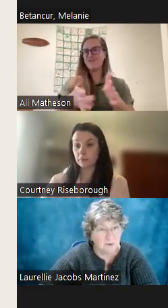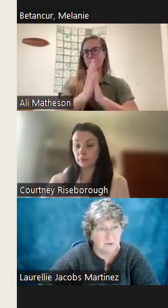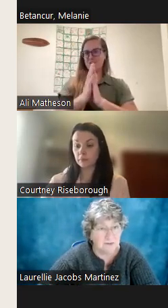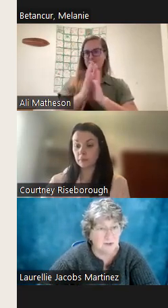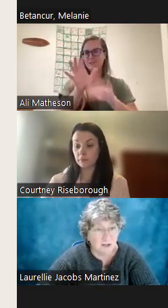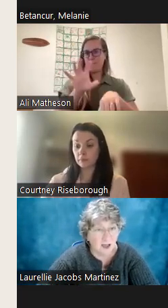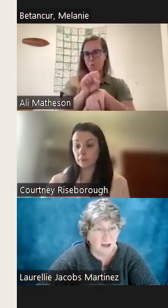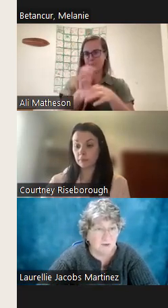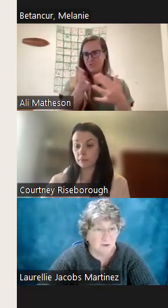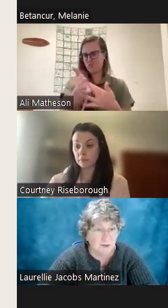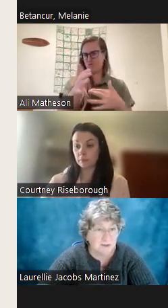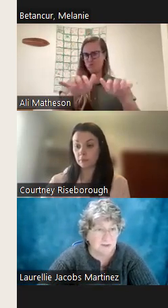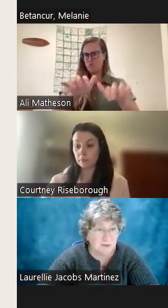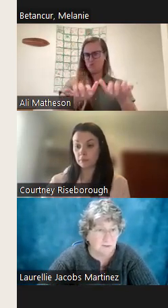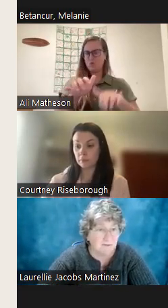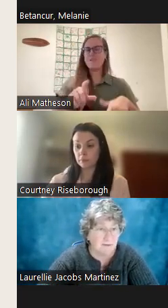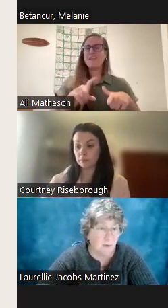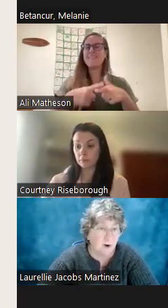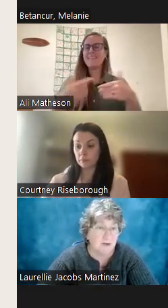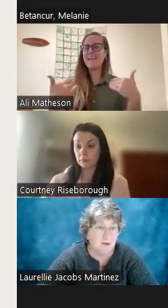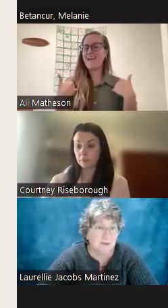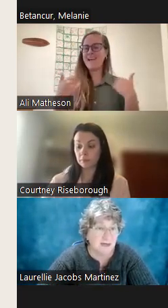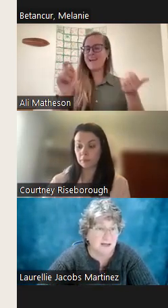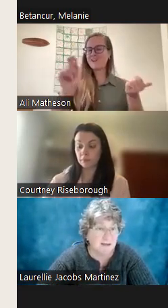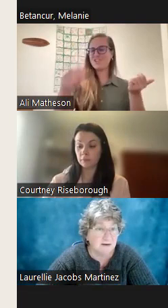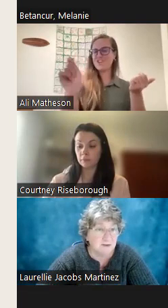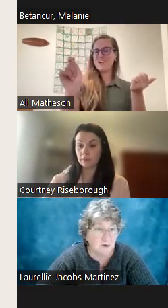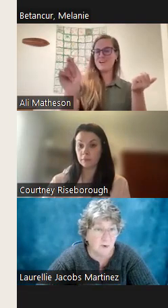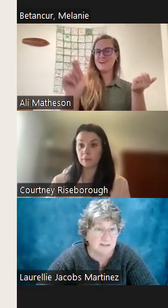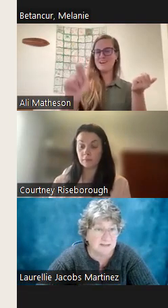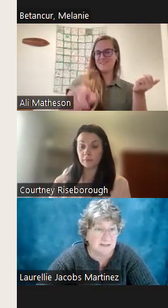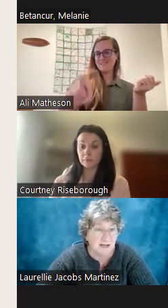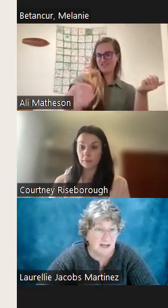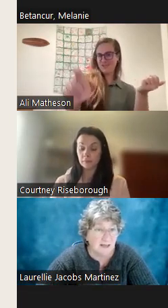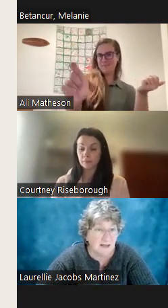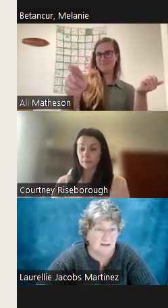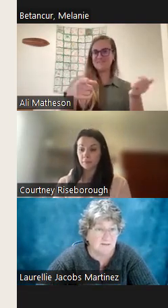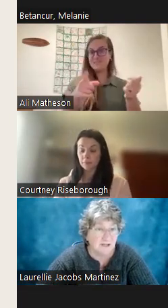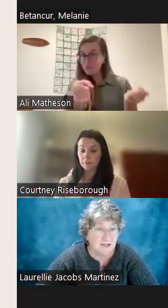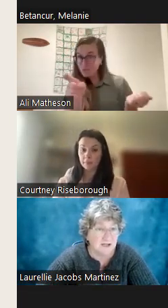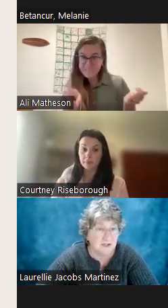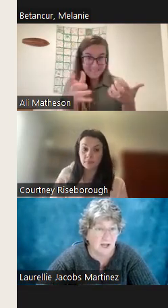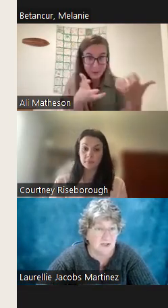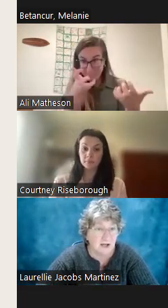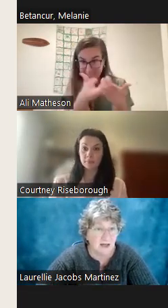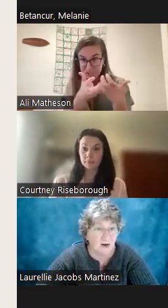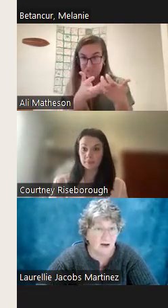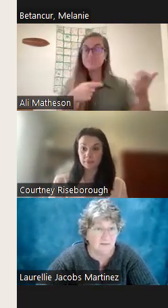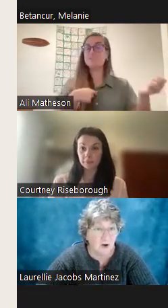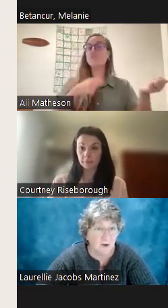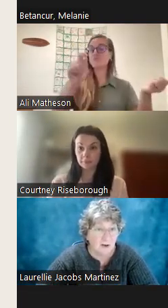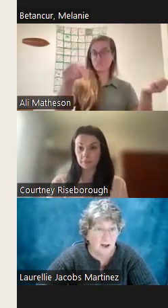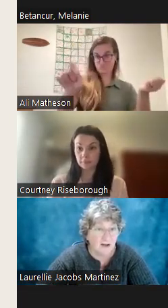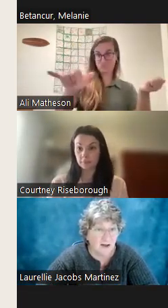So you do this online and you request an interpreter, you have an appointment, you put that in there as a request, and then they feel like they can just kind of check that